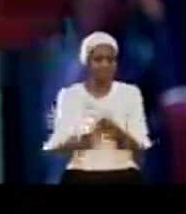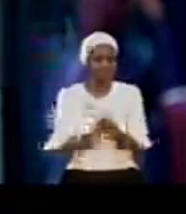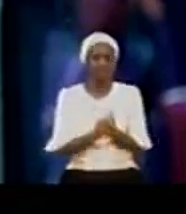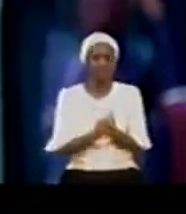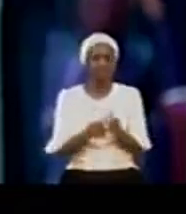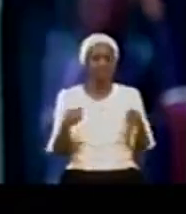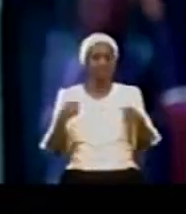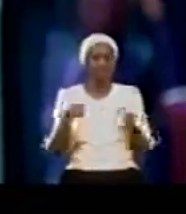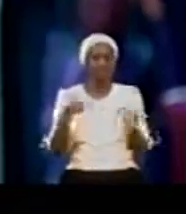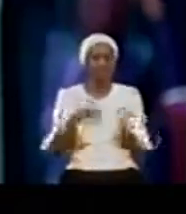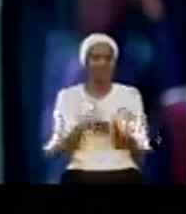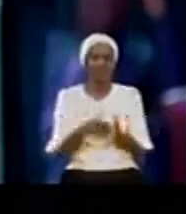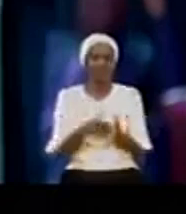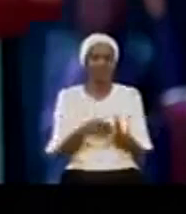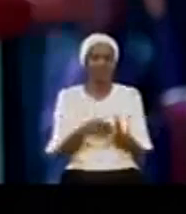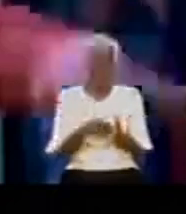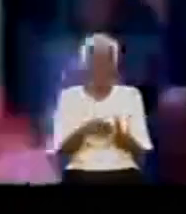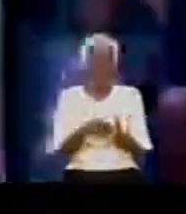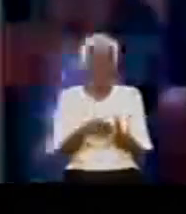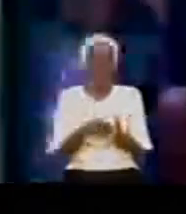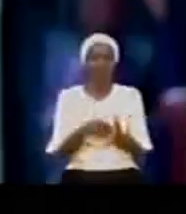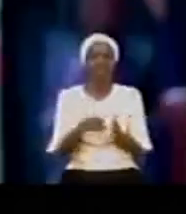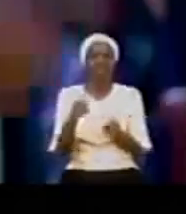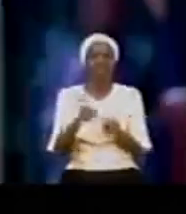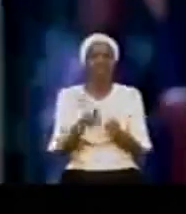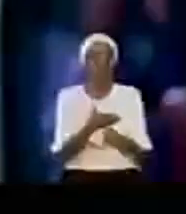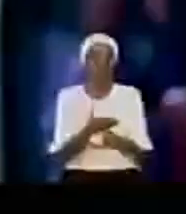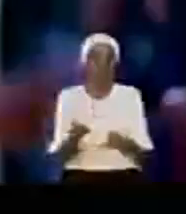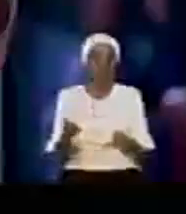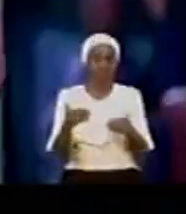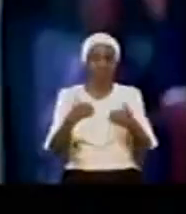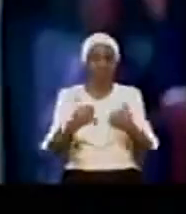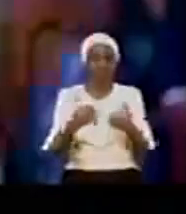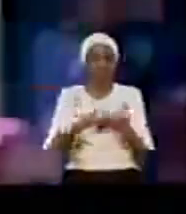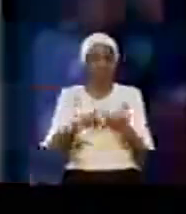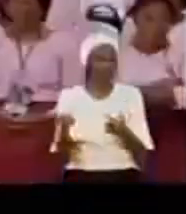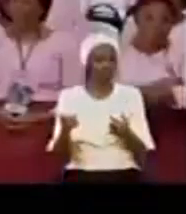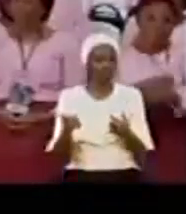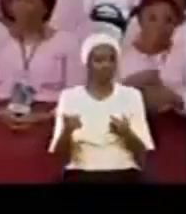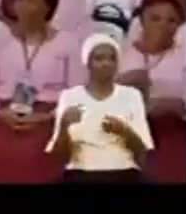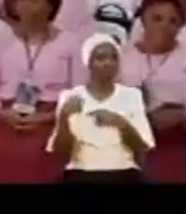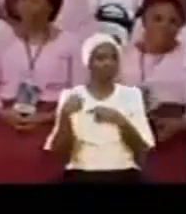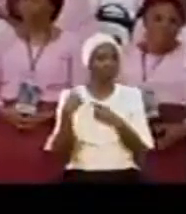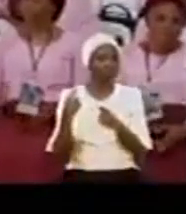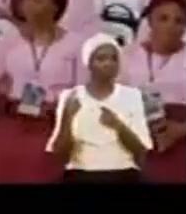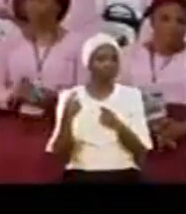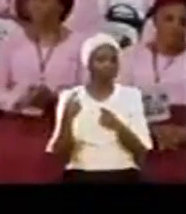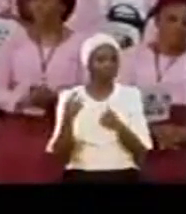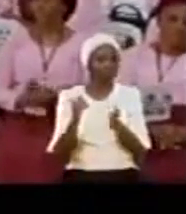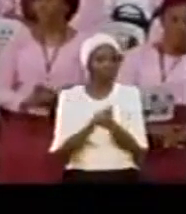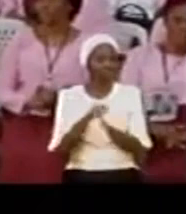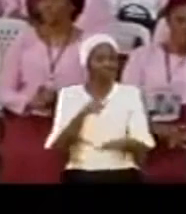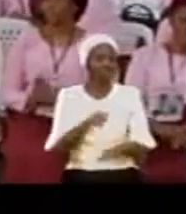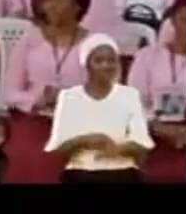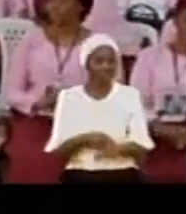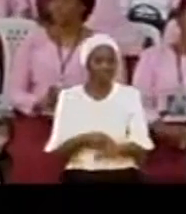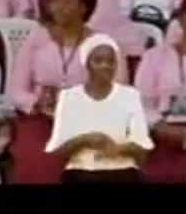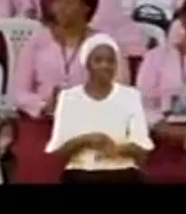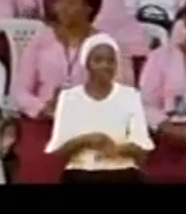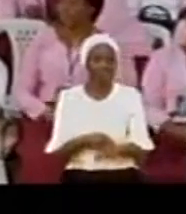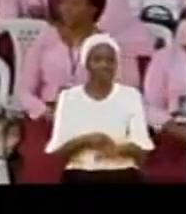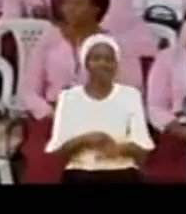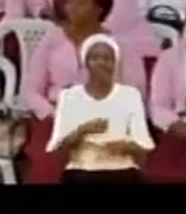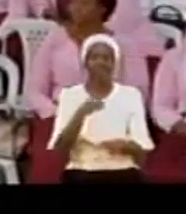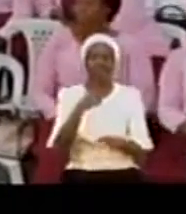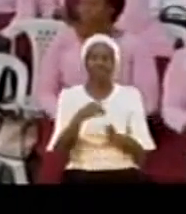gone since after then till eternity. Praise the Lord. Praise the Lord.